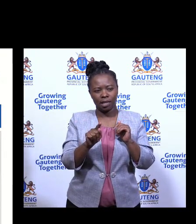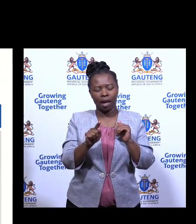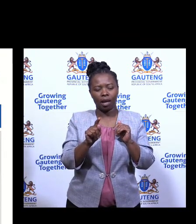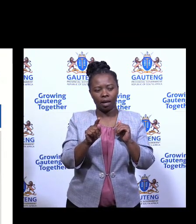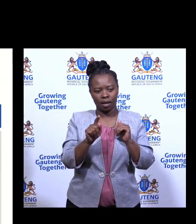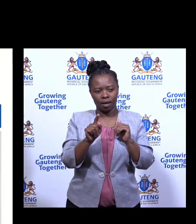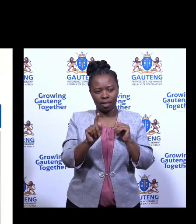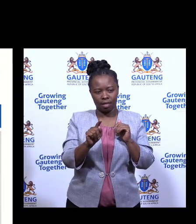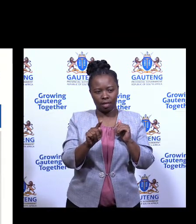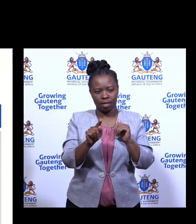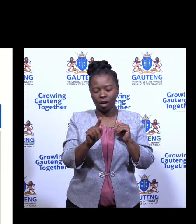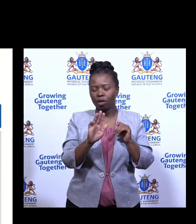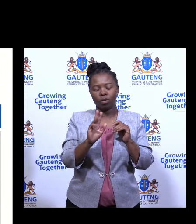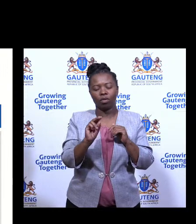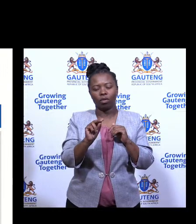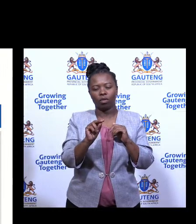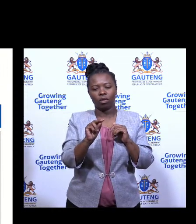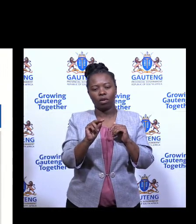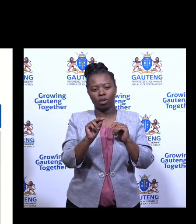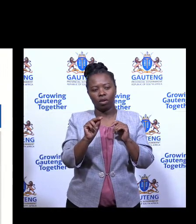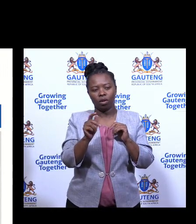back, no way.